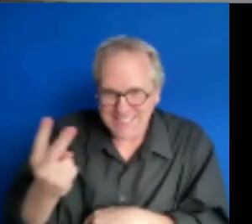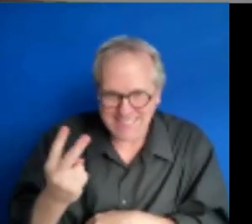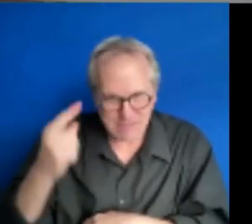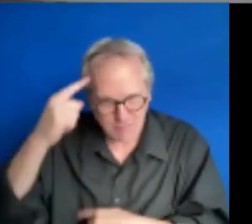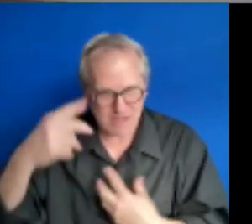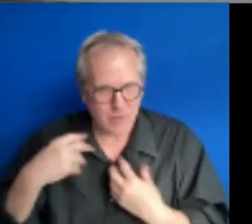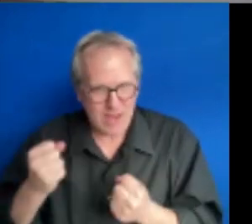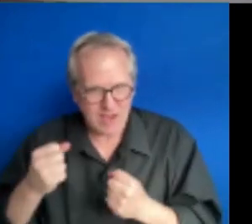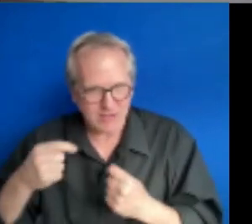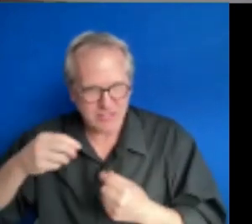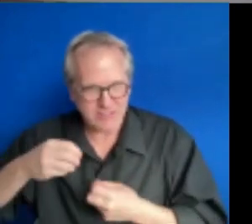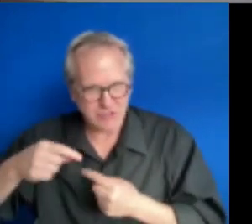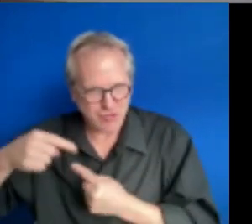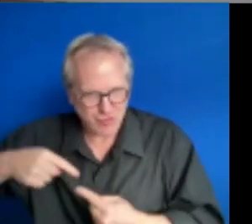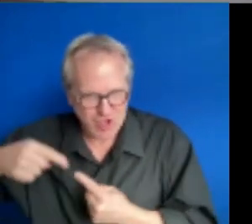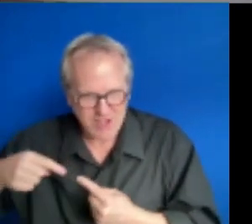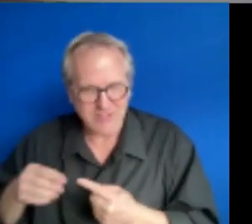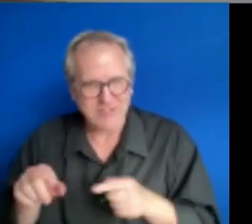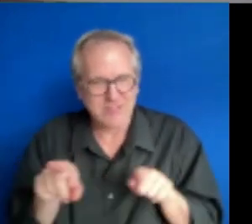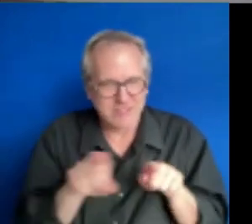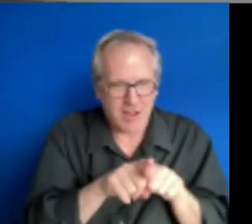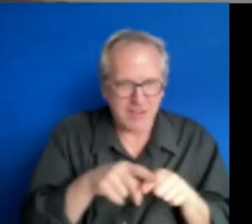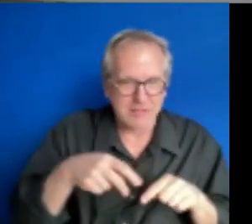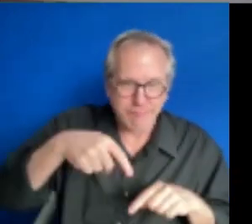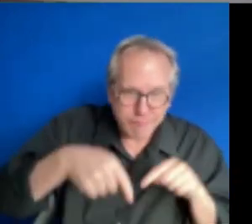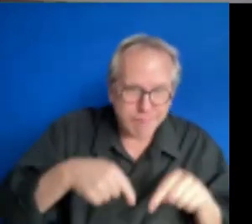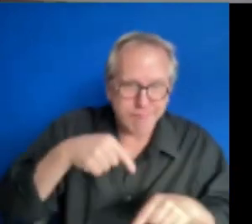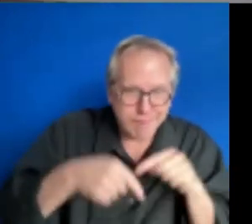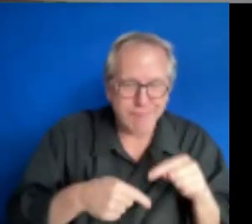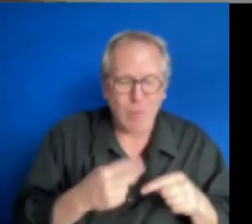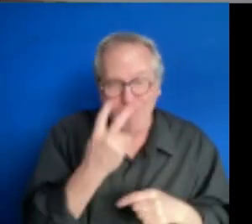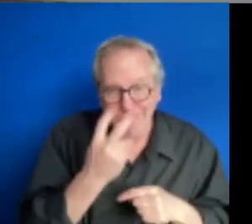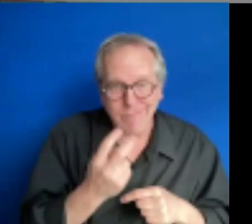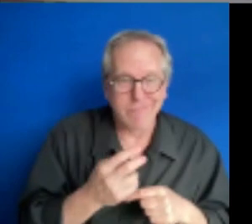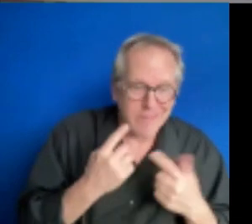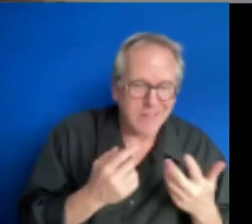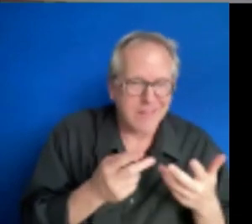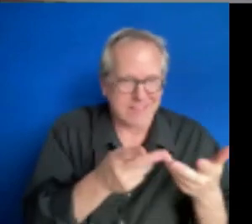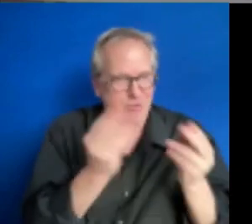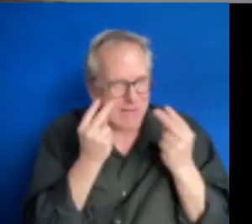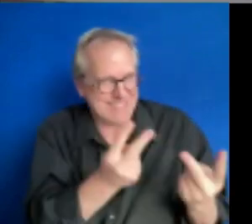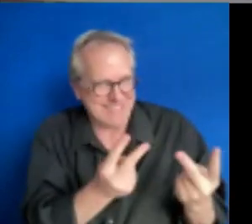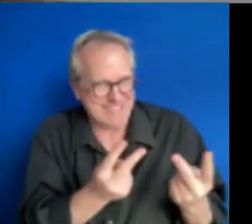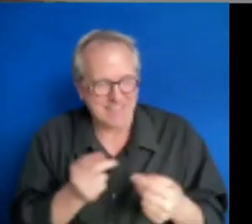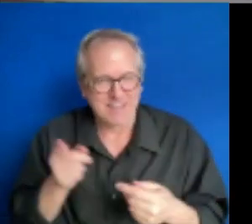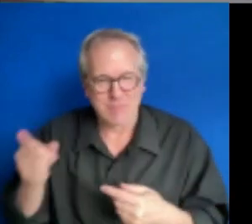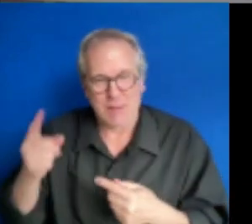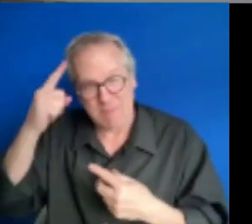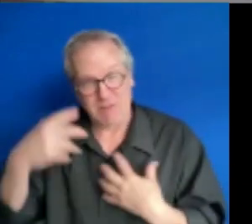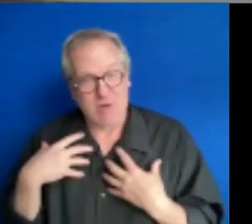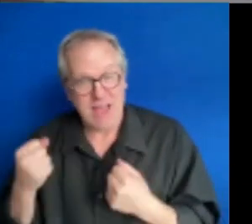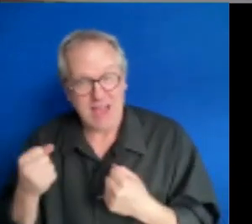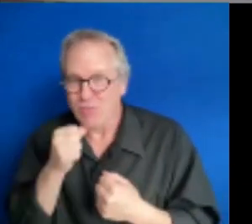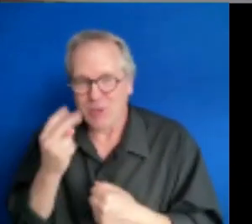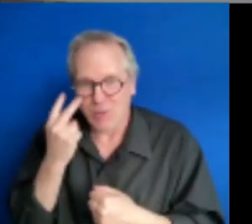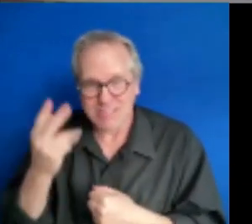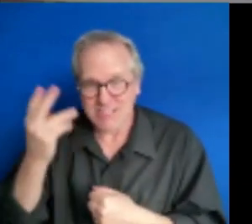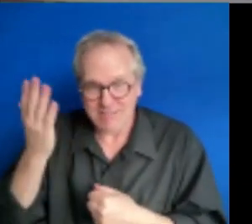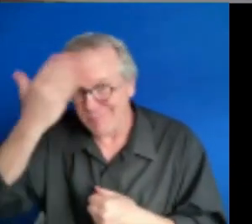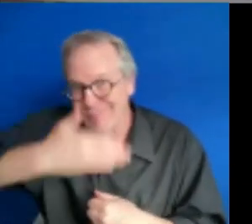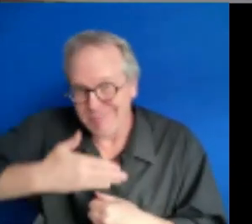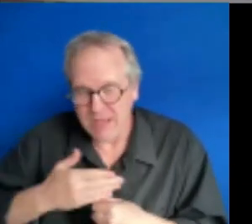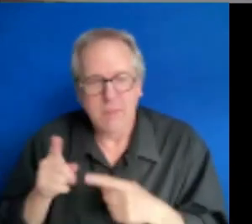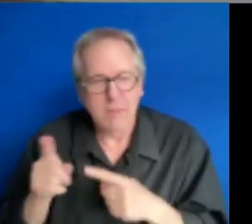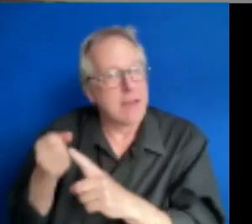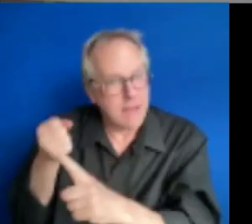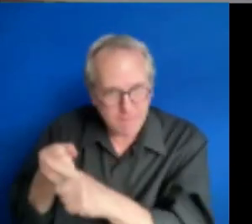struggles generally or they're not as necessarily as visible, they still exist. They still impact in